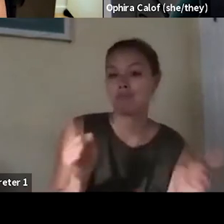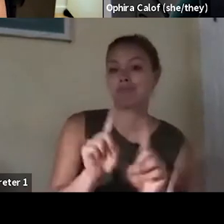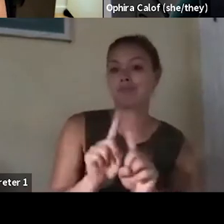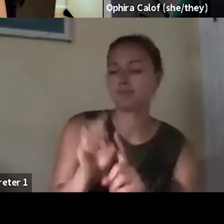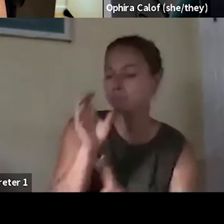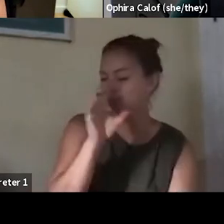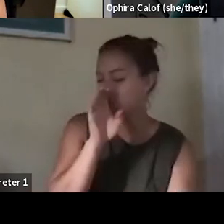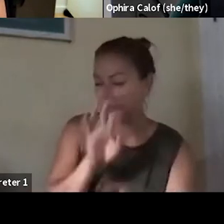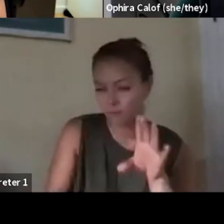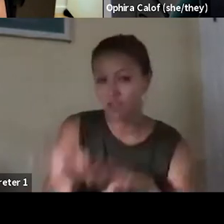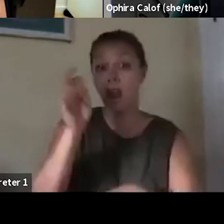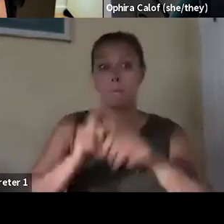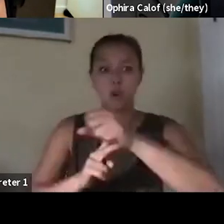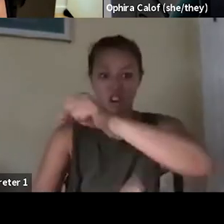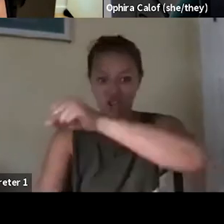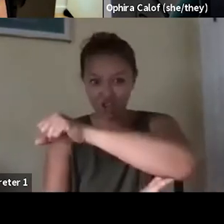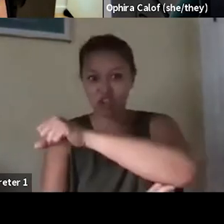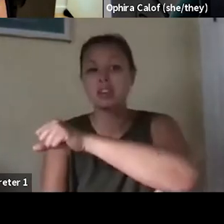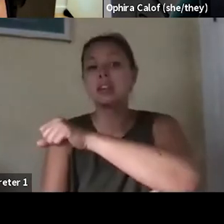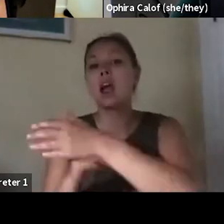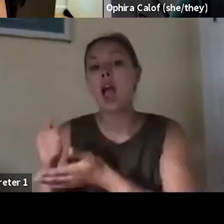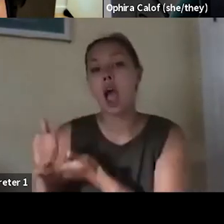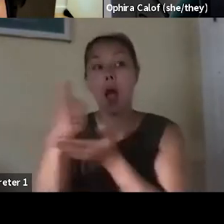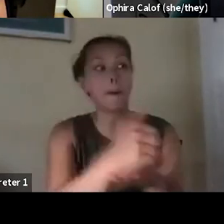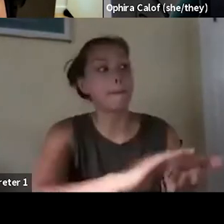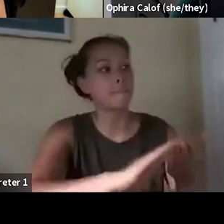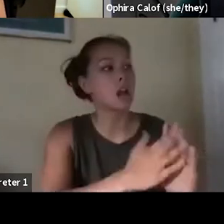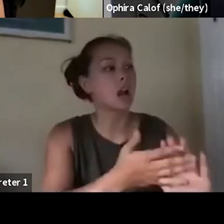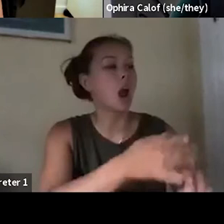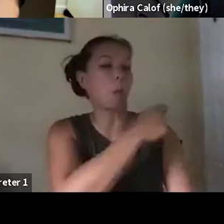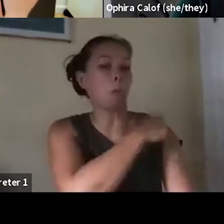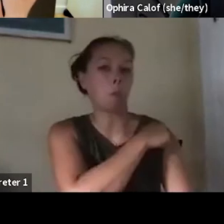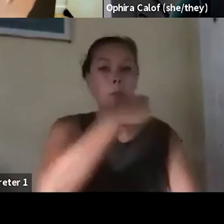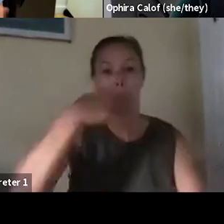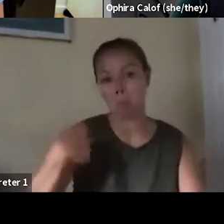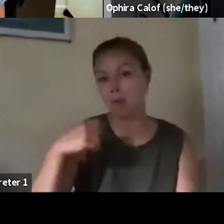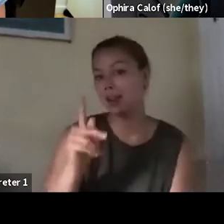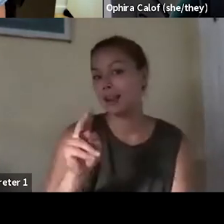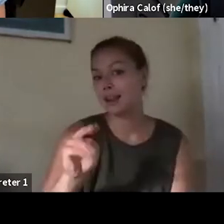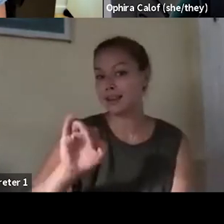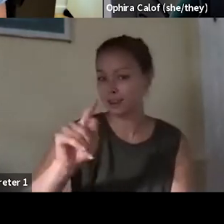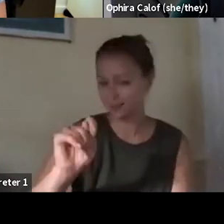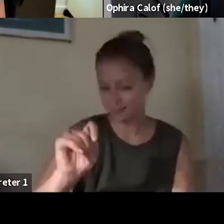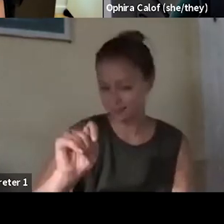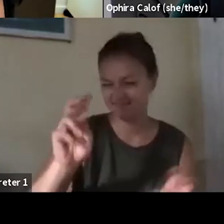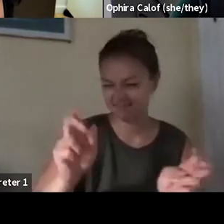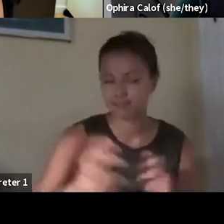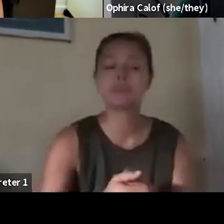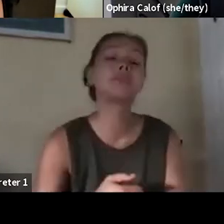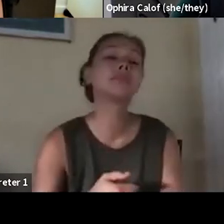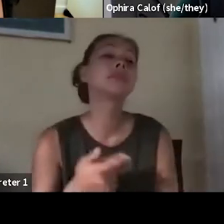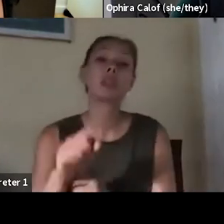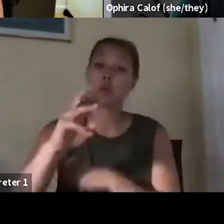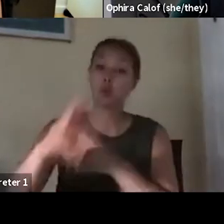are, this very evil red dragon has released all the villains from fairy jail. And